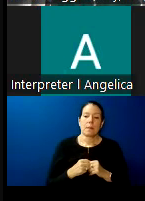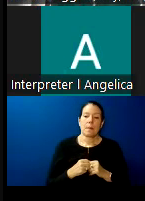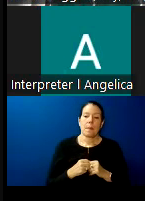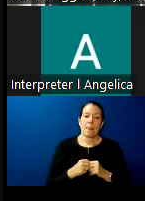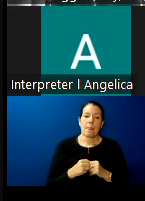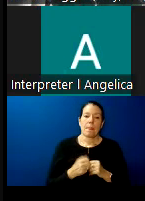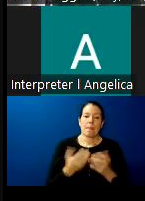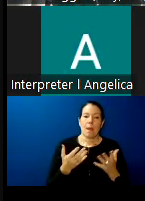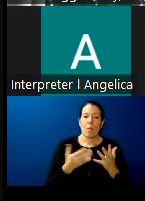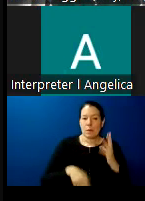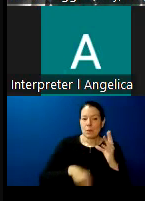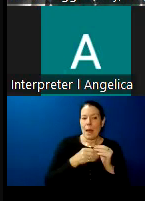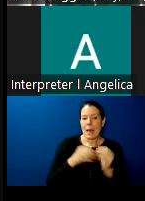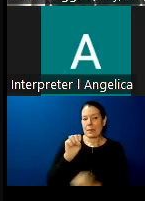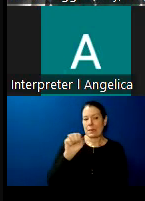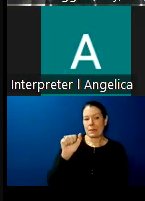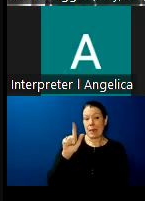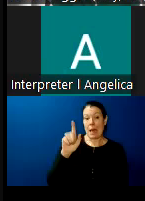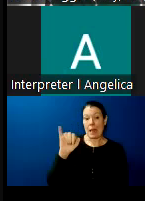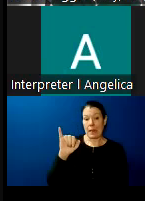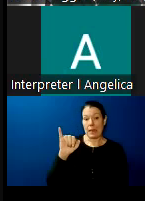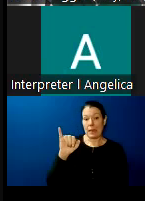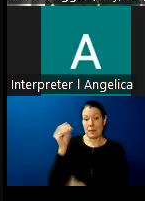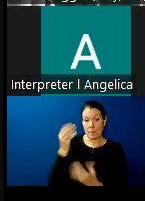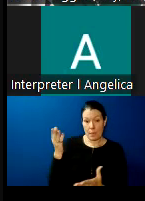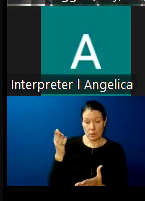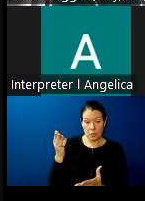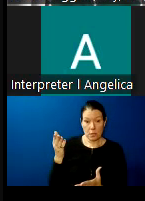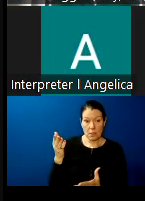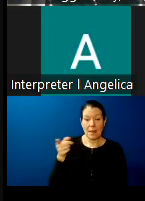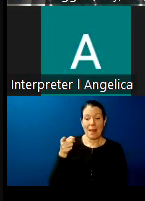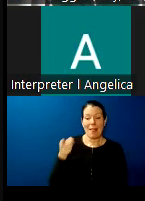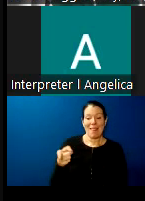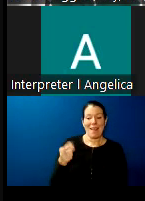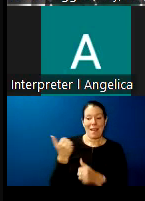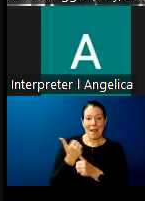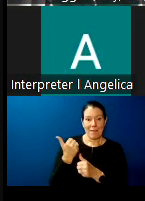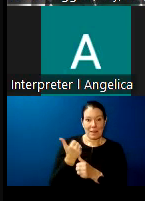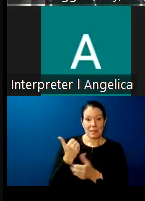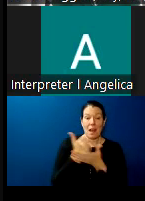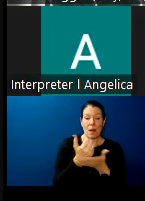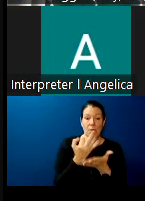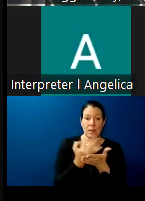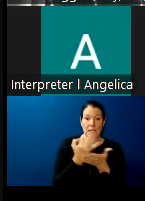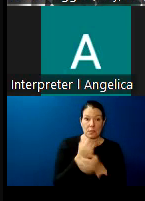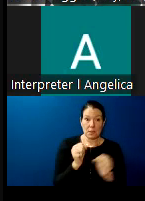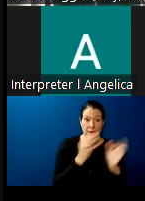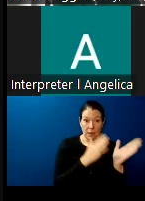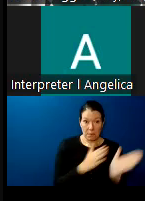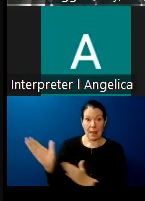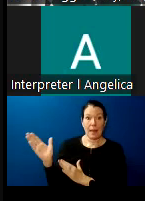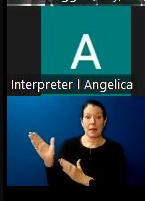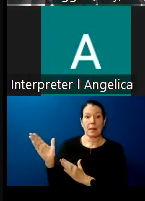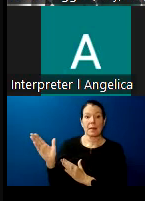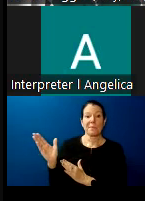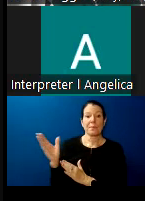SALI's information and mention SALI advocates can help with financial safety planning,